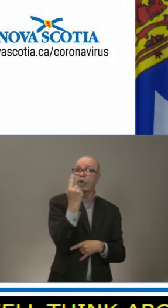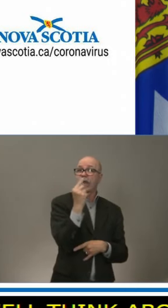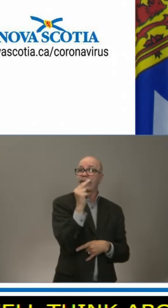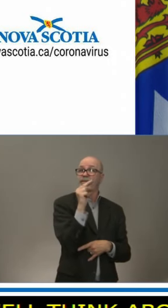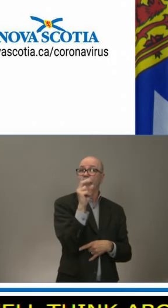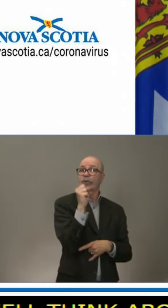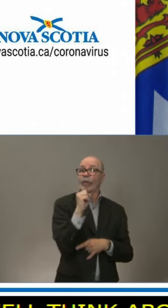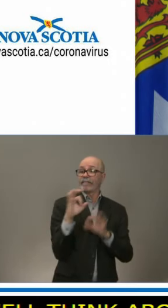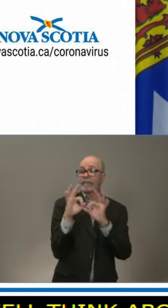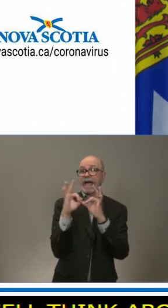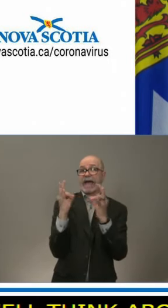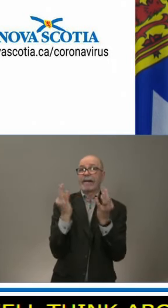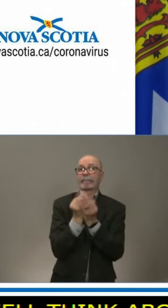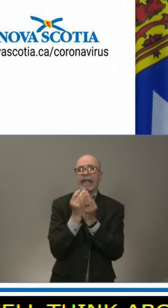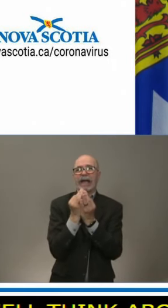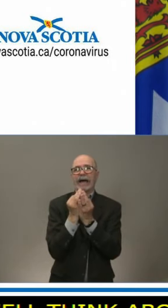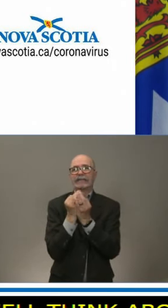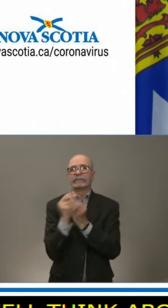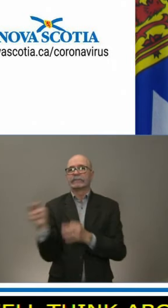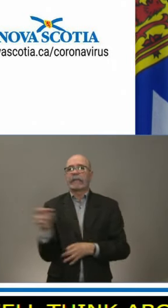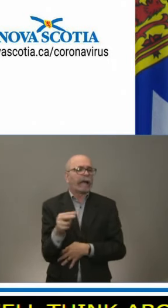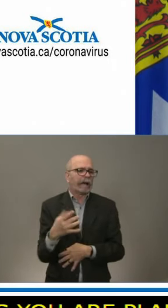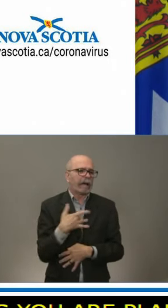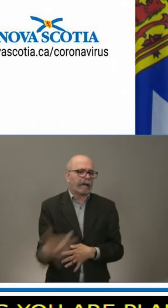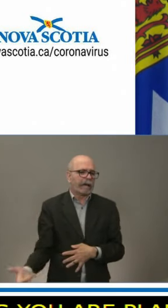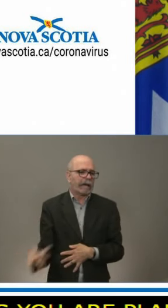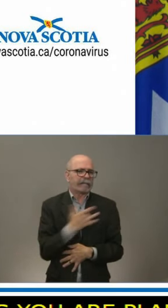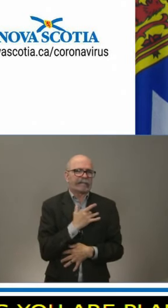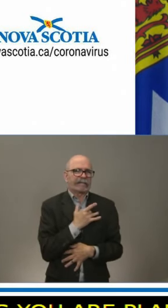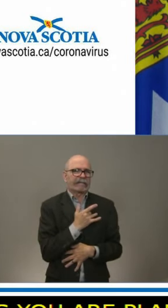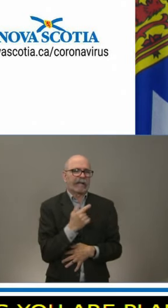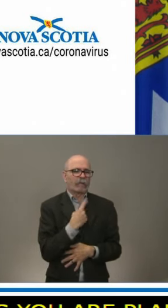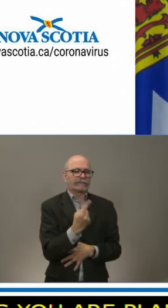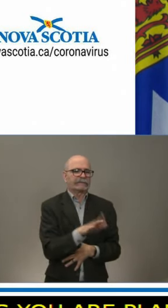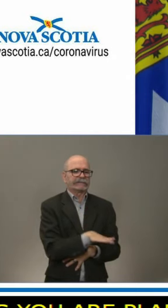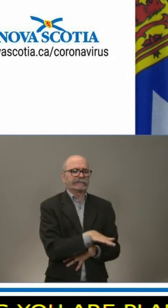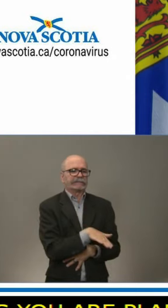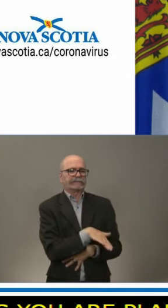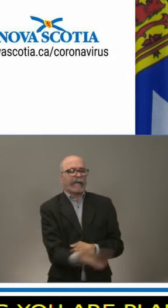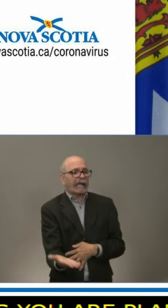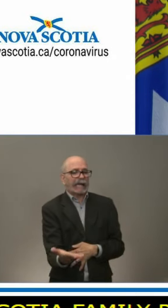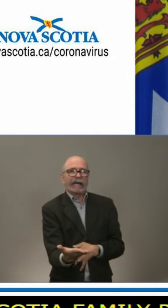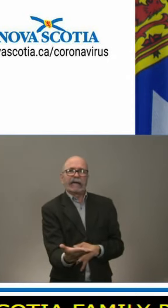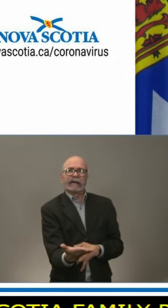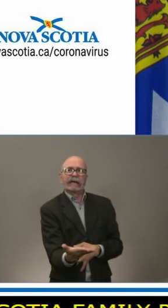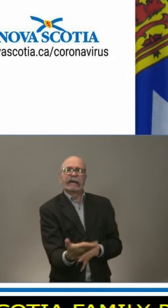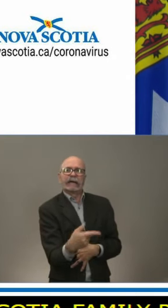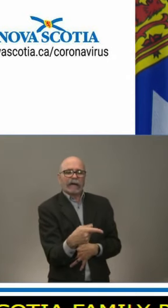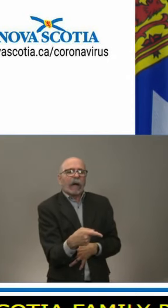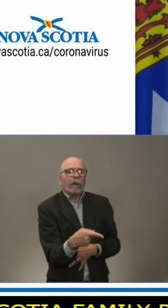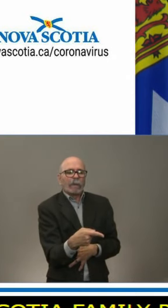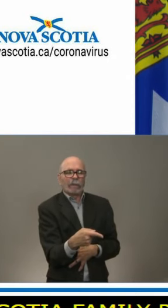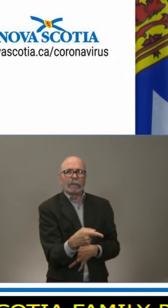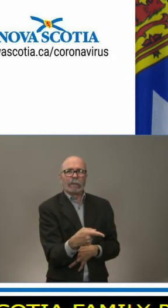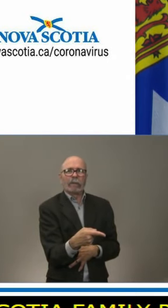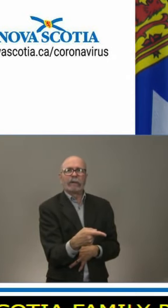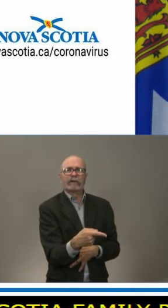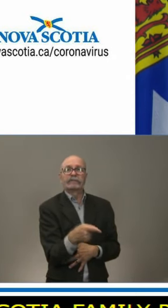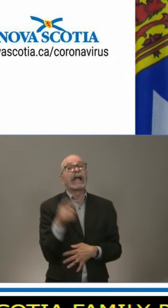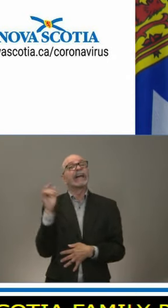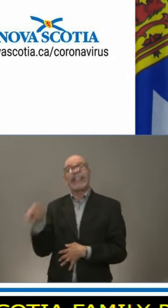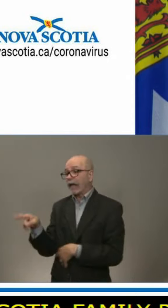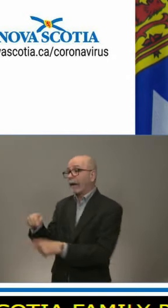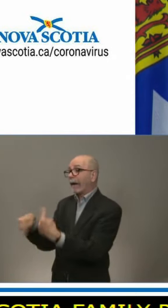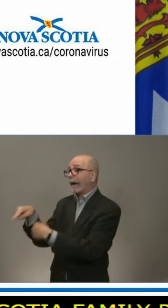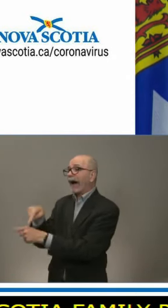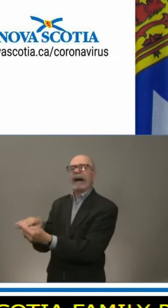one because of this virus. This virus kills. And the only way we can kill it